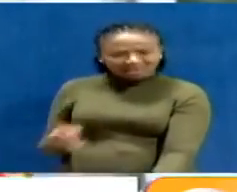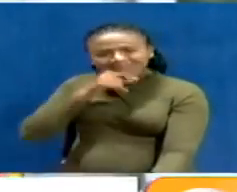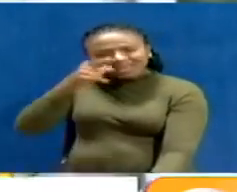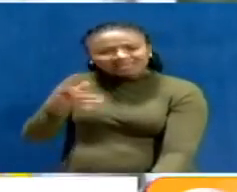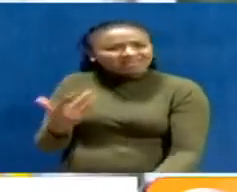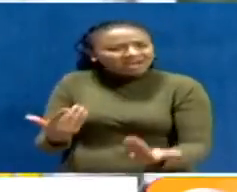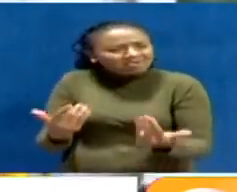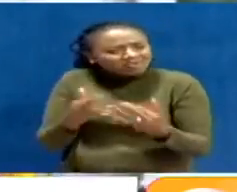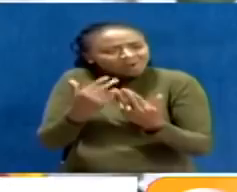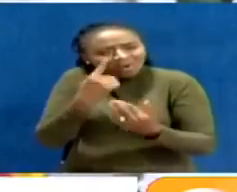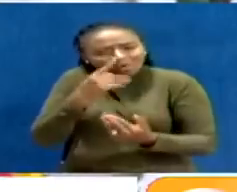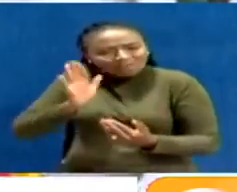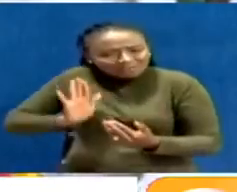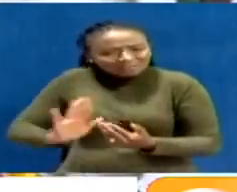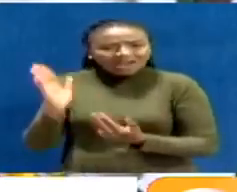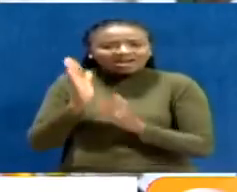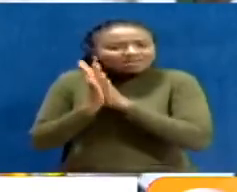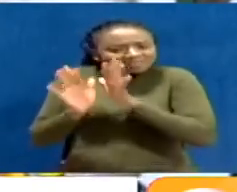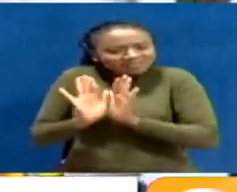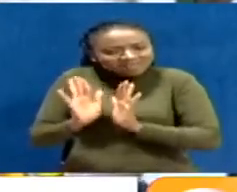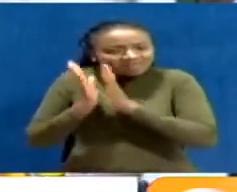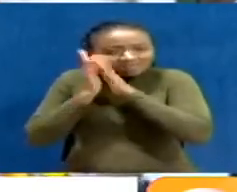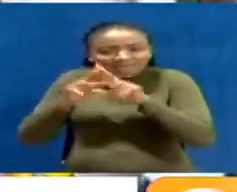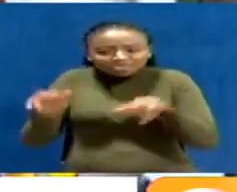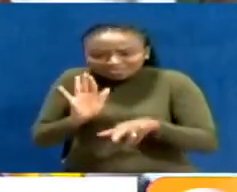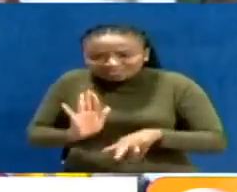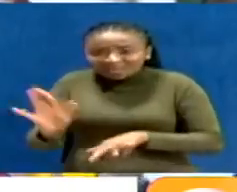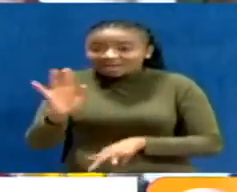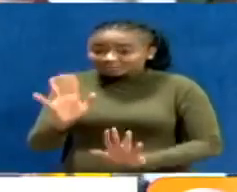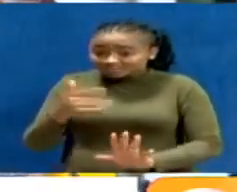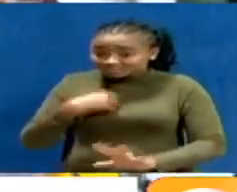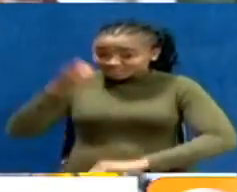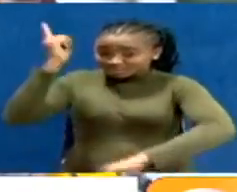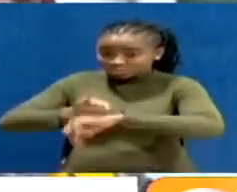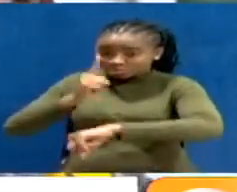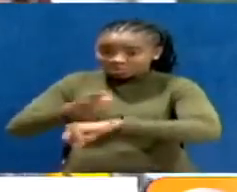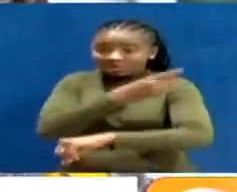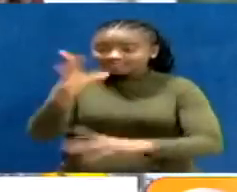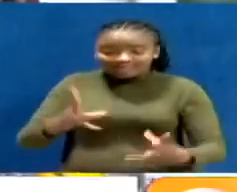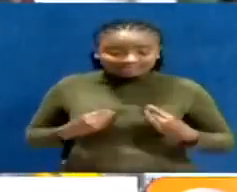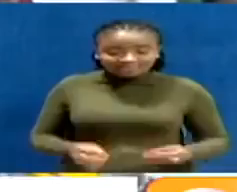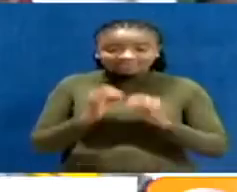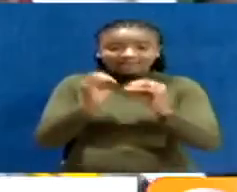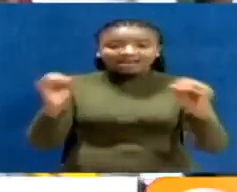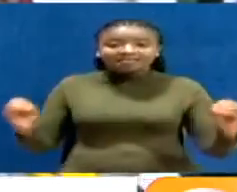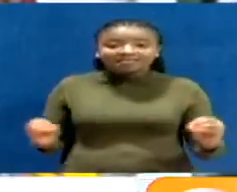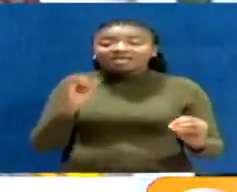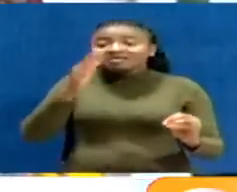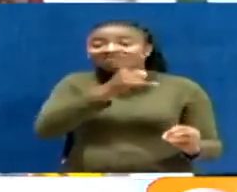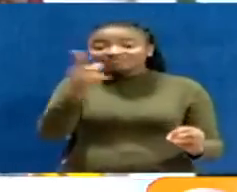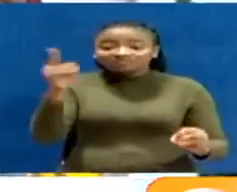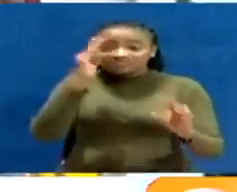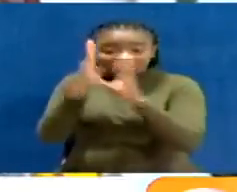kitanda. Ambapo hatutakubali. Iyo ni onyo natoa. Hatutakubali. Hata wale walikuwa nano